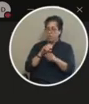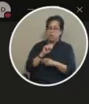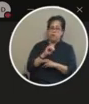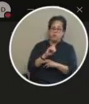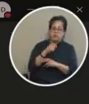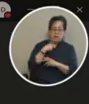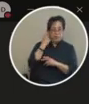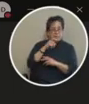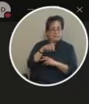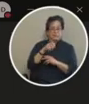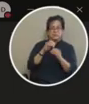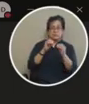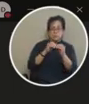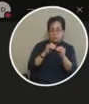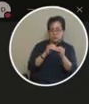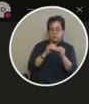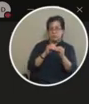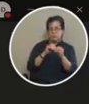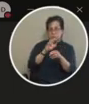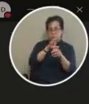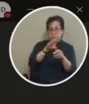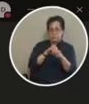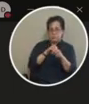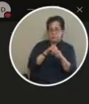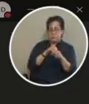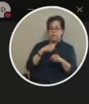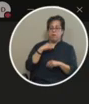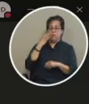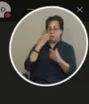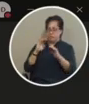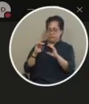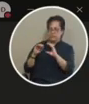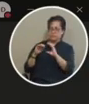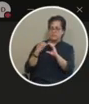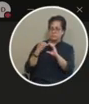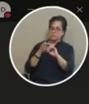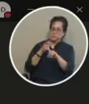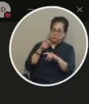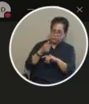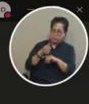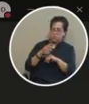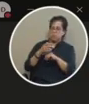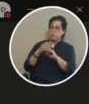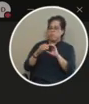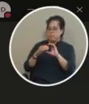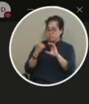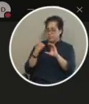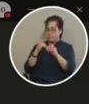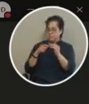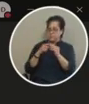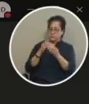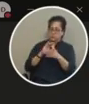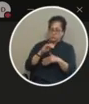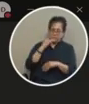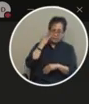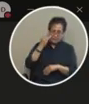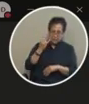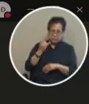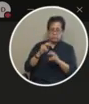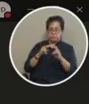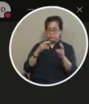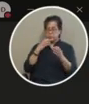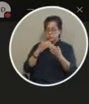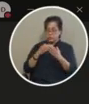should be more partners. I think that I know that I got an email from you regarding some of those ideas. I think those are very